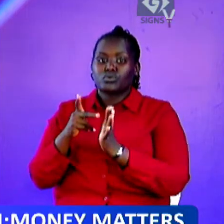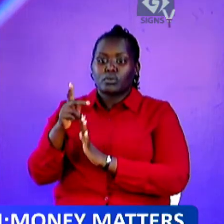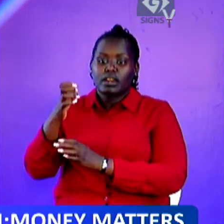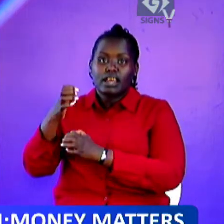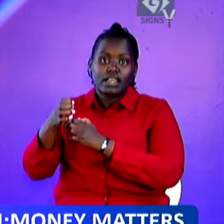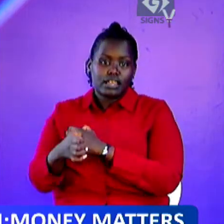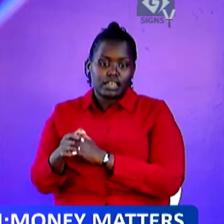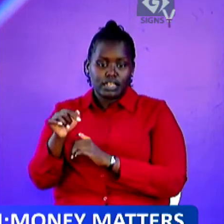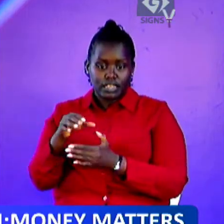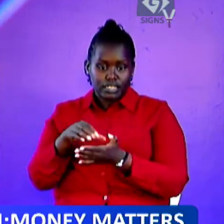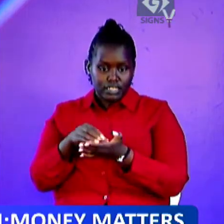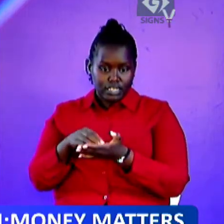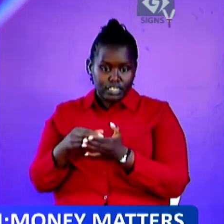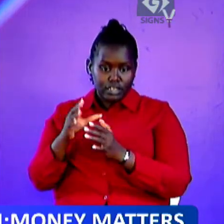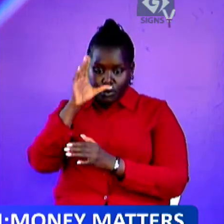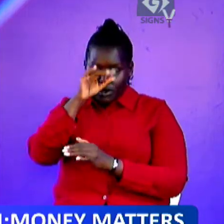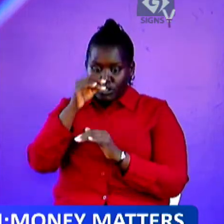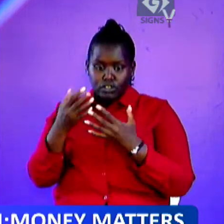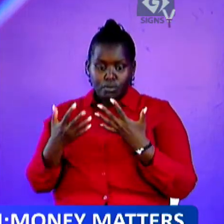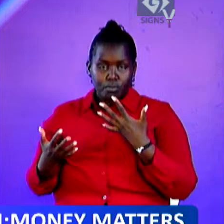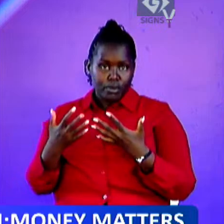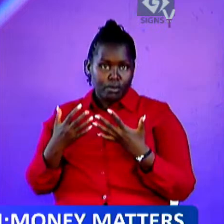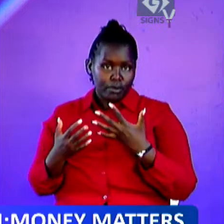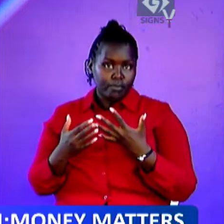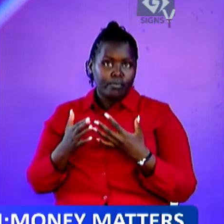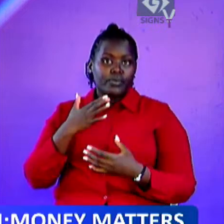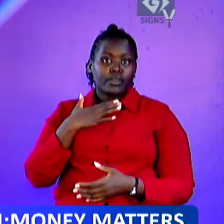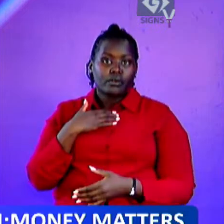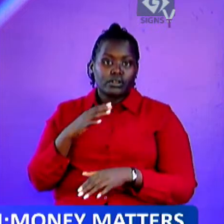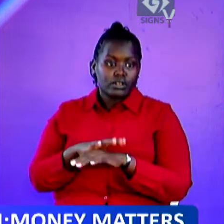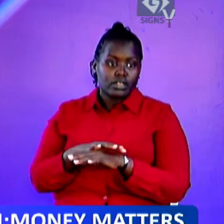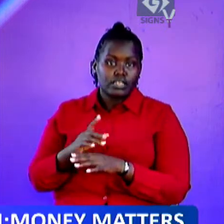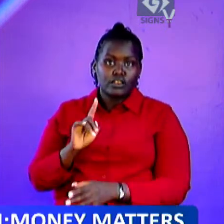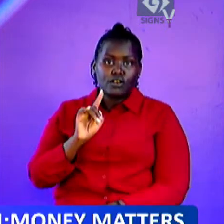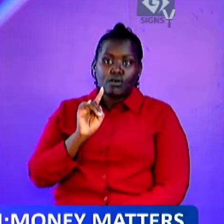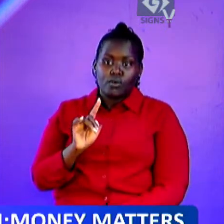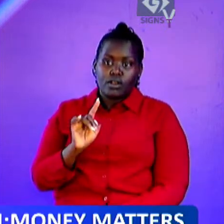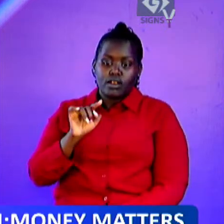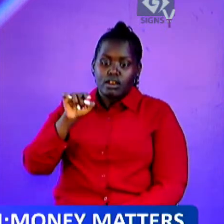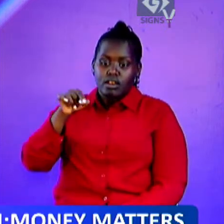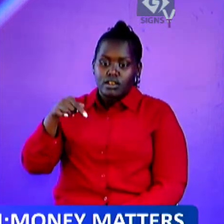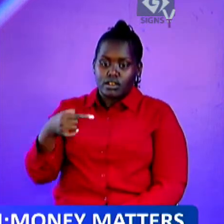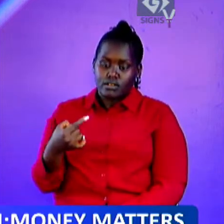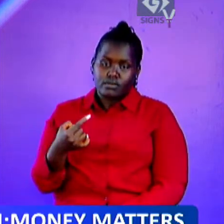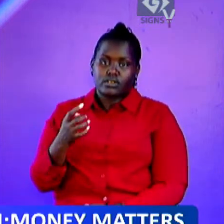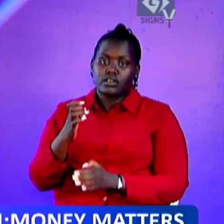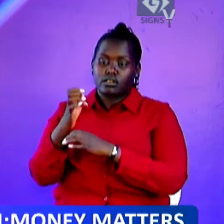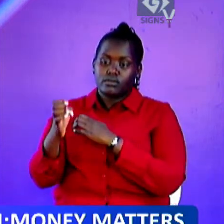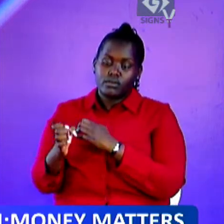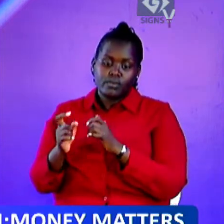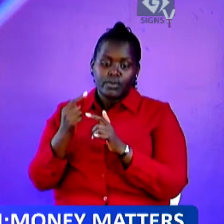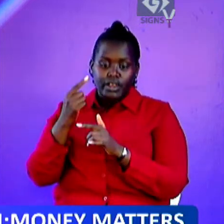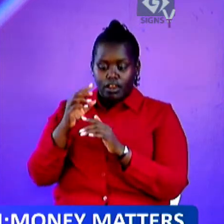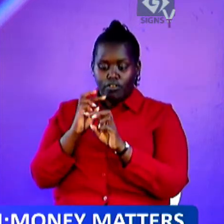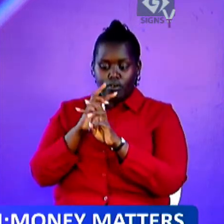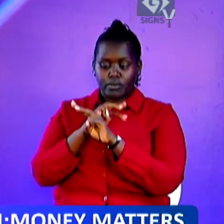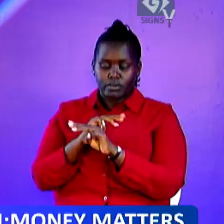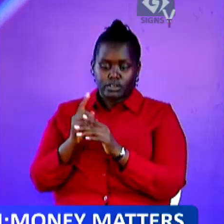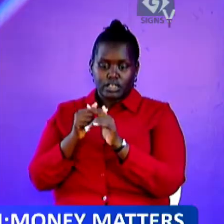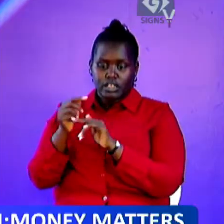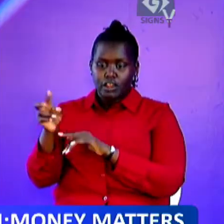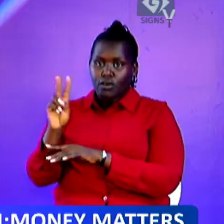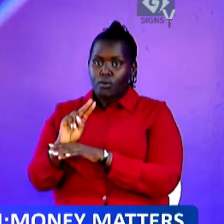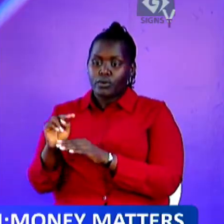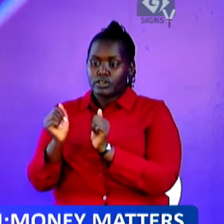So in this case, let's assume we say we want to be paid 100,000 at the end of the period. And for mathematics' sake, let's